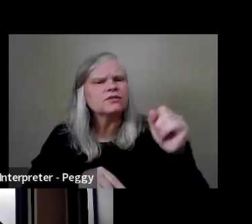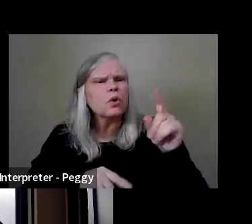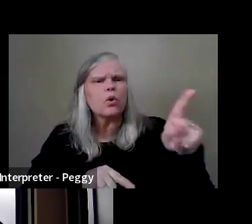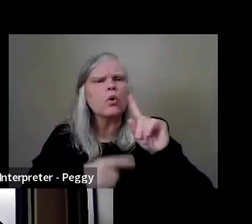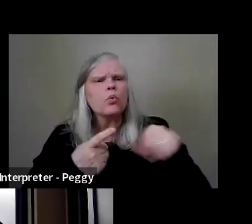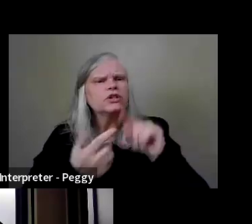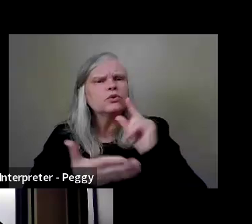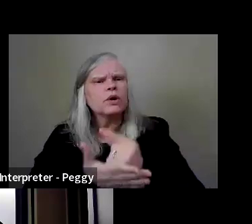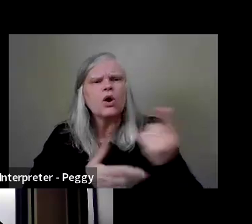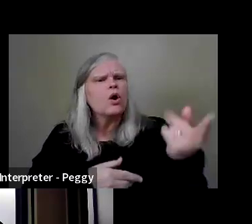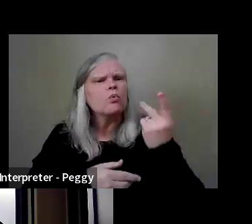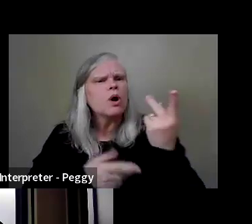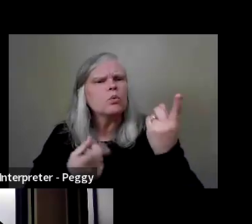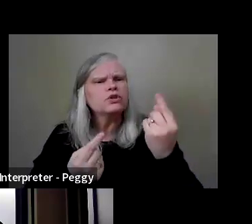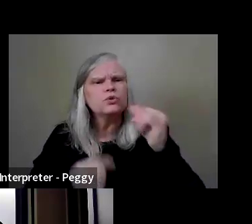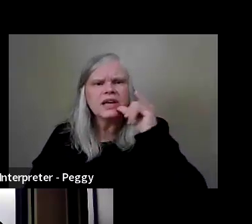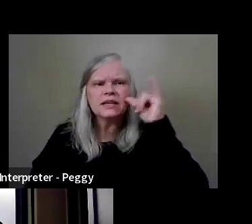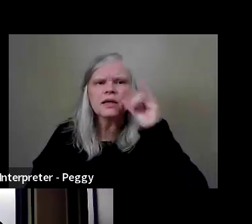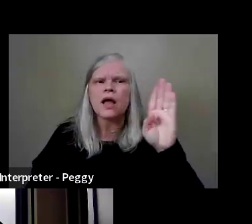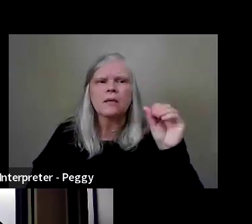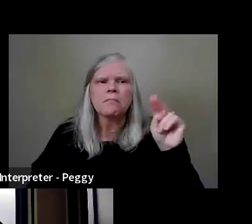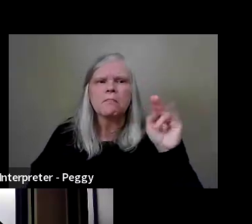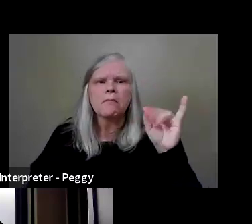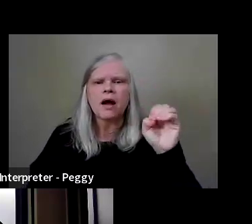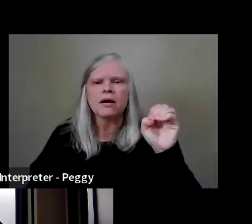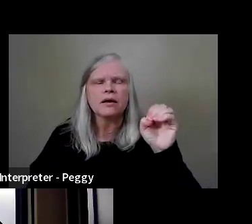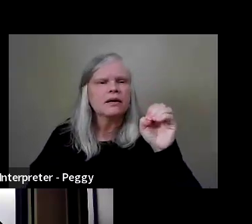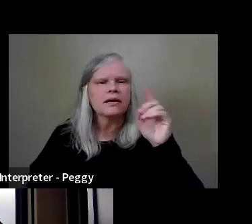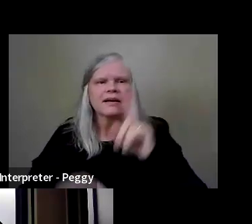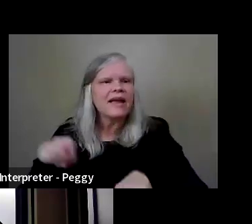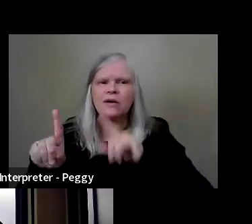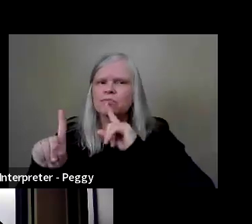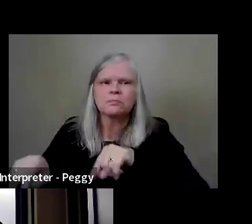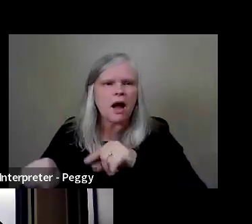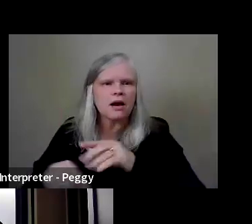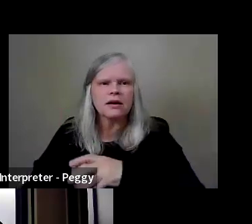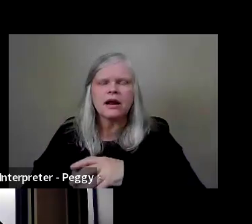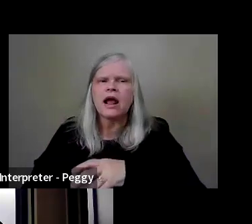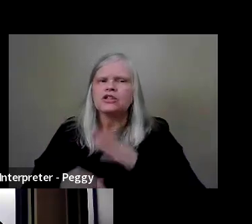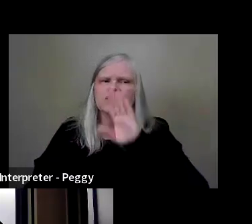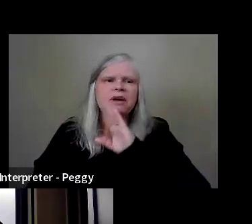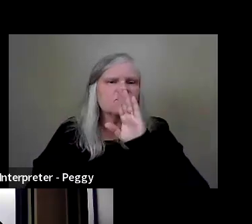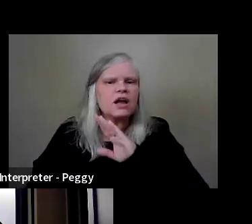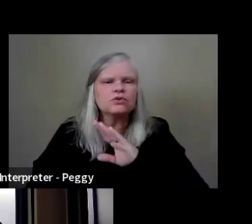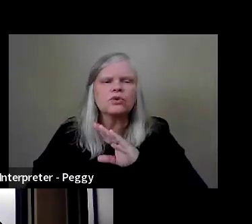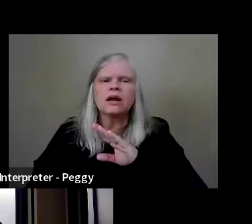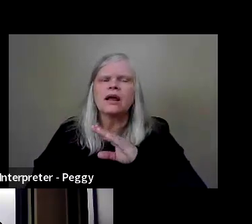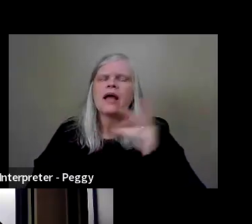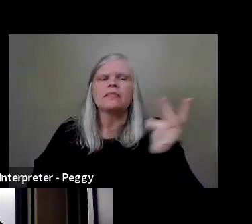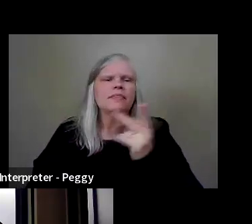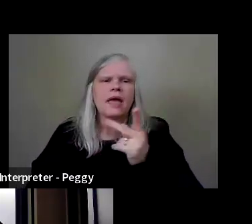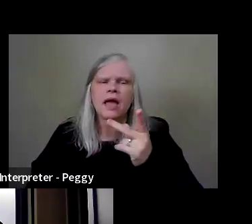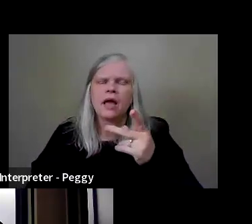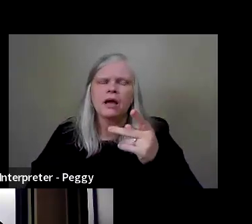we do yesterday? And of course, she isn't able to respond, and it gets her frustrated, and then they